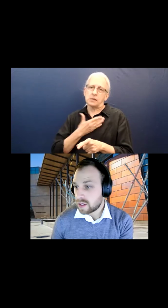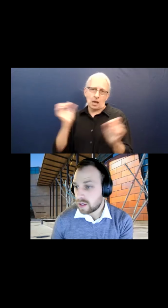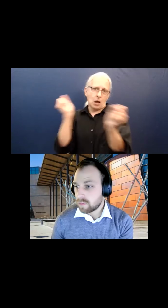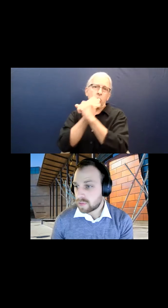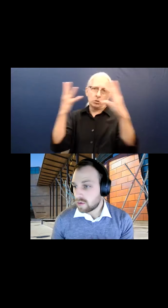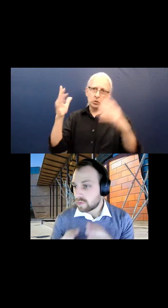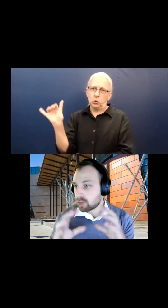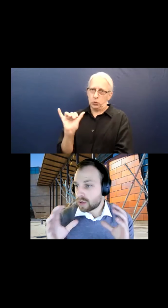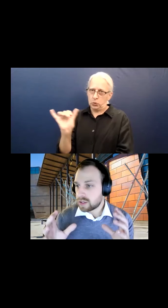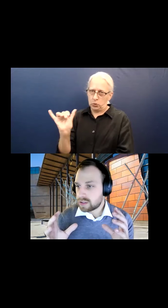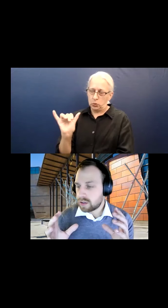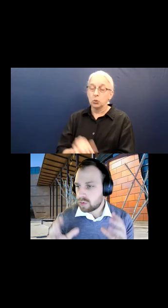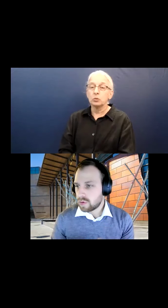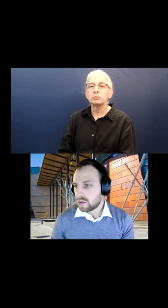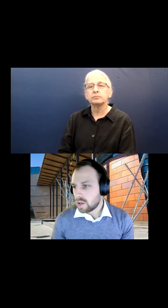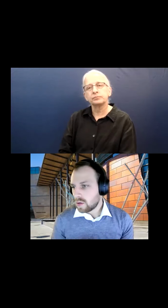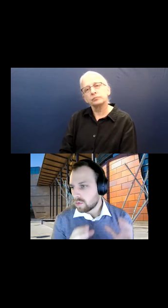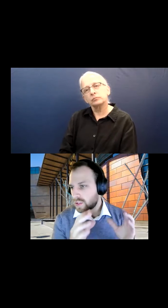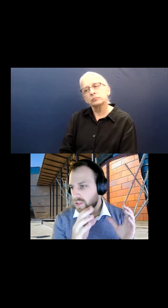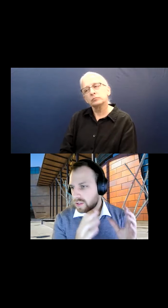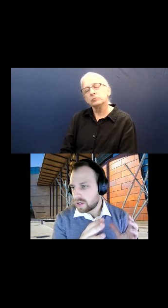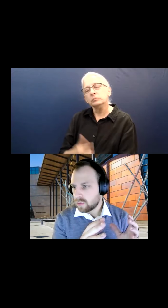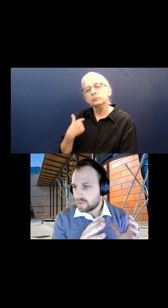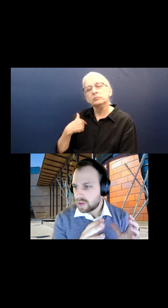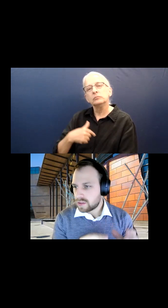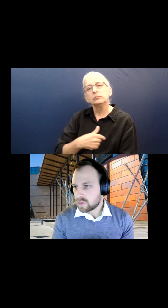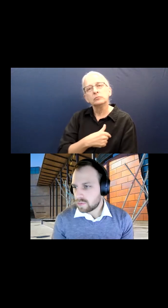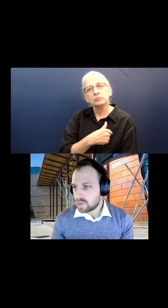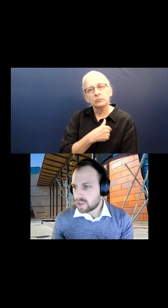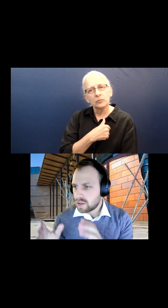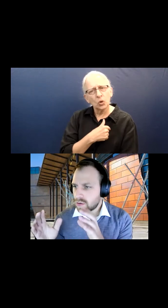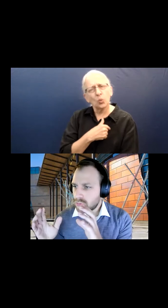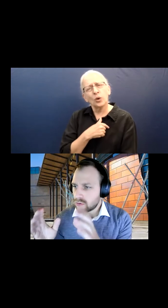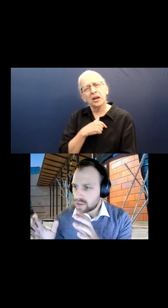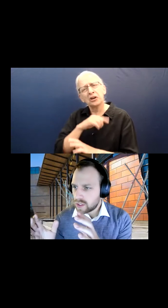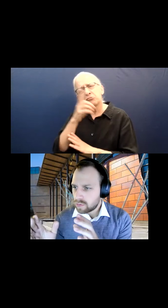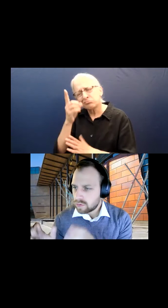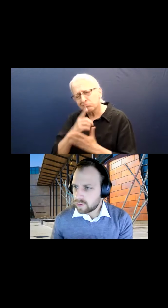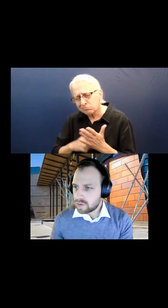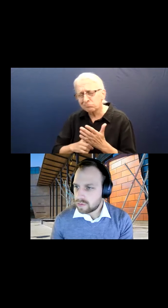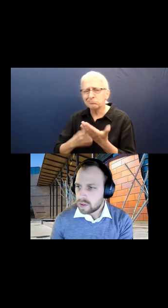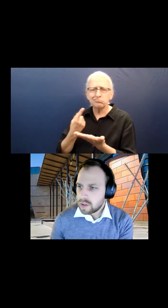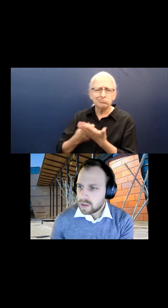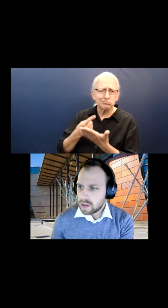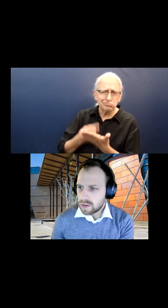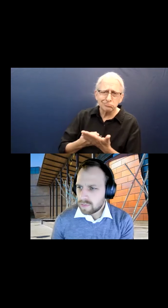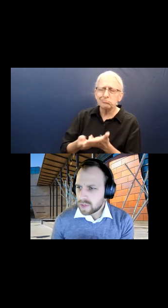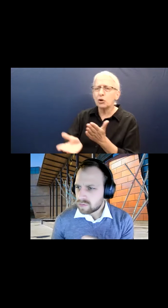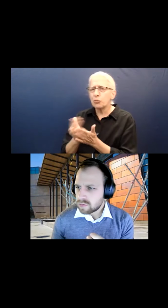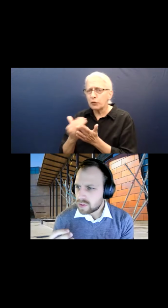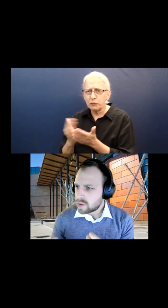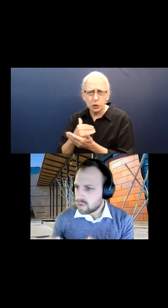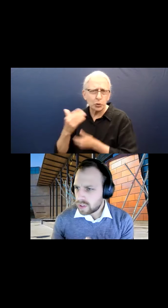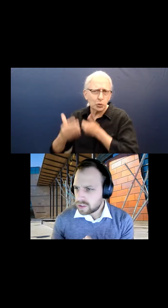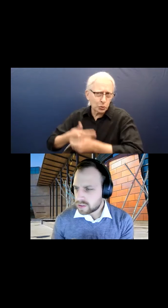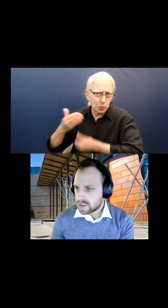At this time, kind of from the process standpoint, we're just in the entitlement phase. Once we get into the post-entitlement review, that's